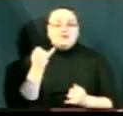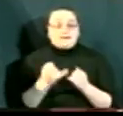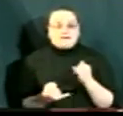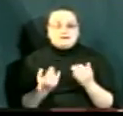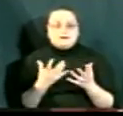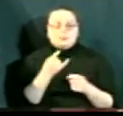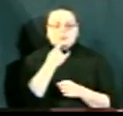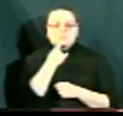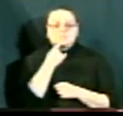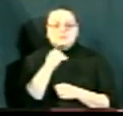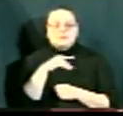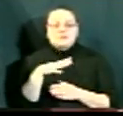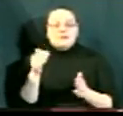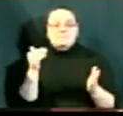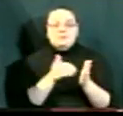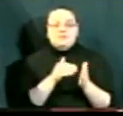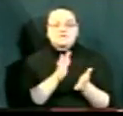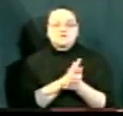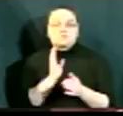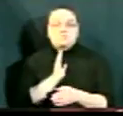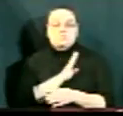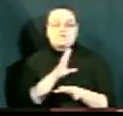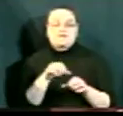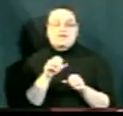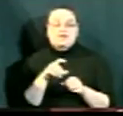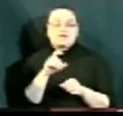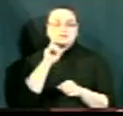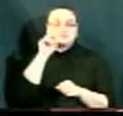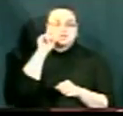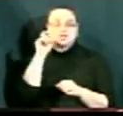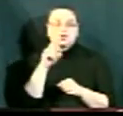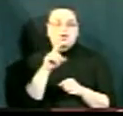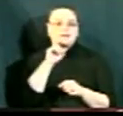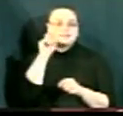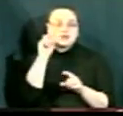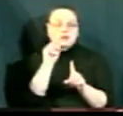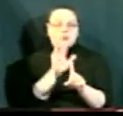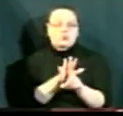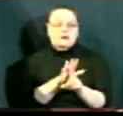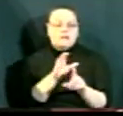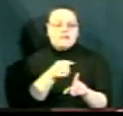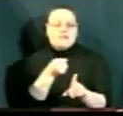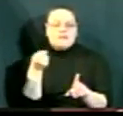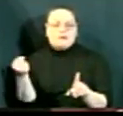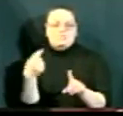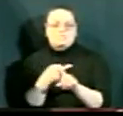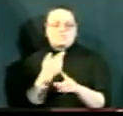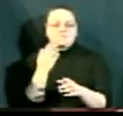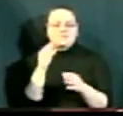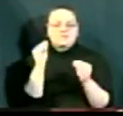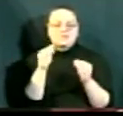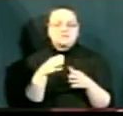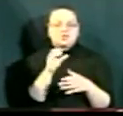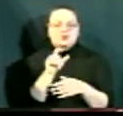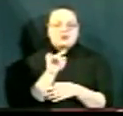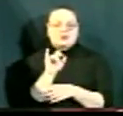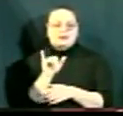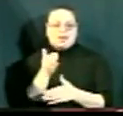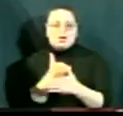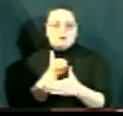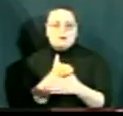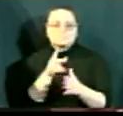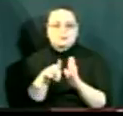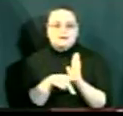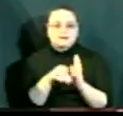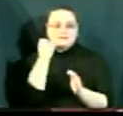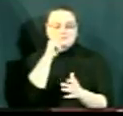want to say that I am against the school board taking gender and sexual orientation out of the teacher anti-harassment policy. If you